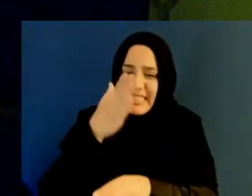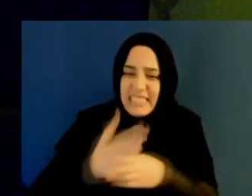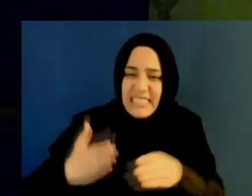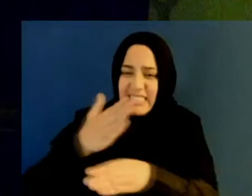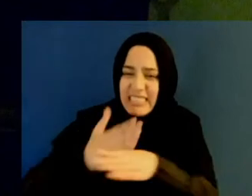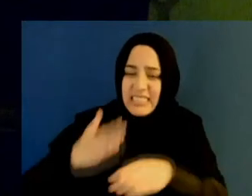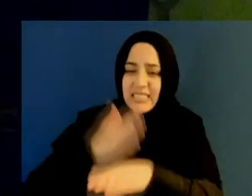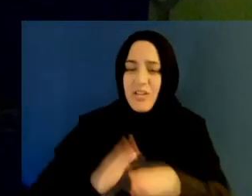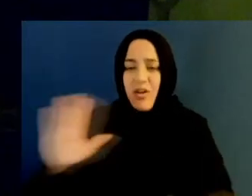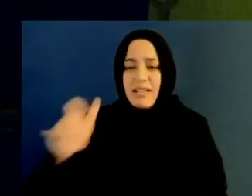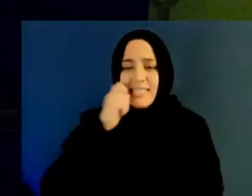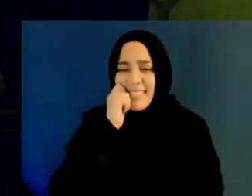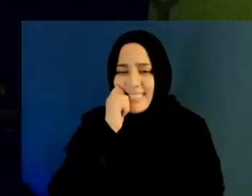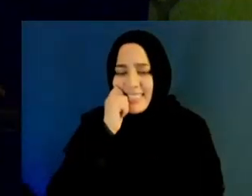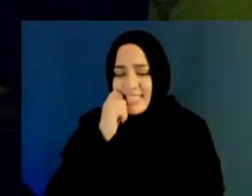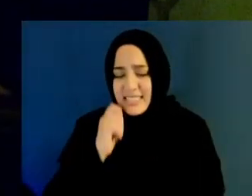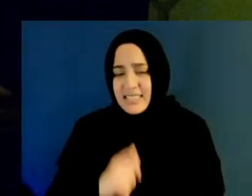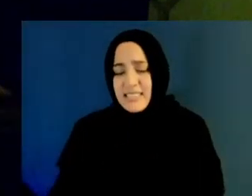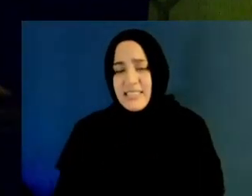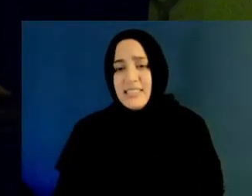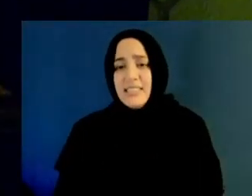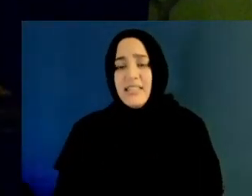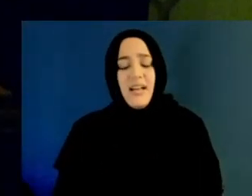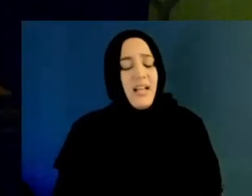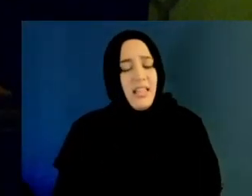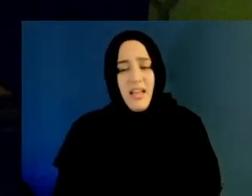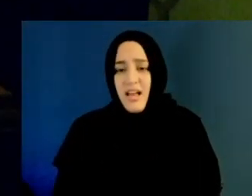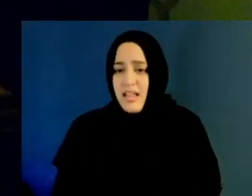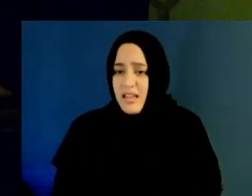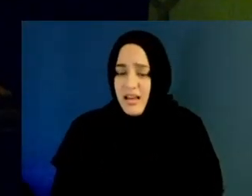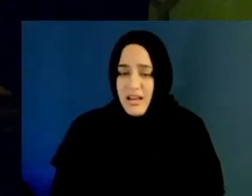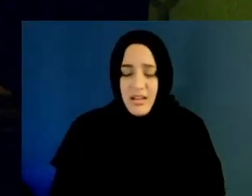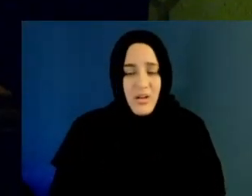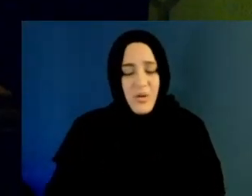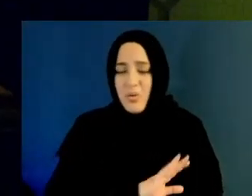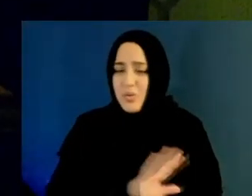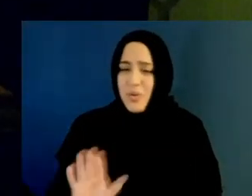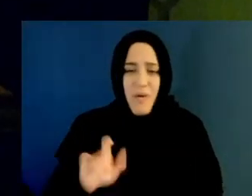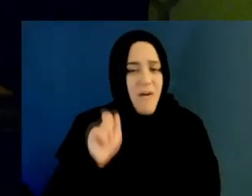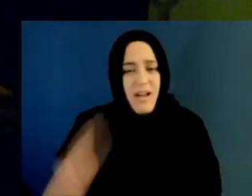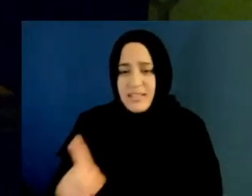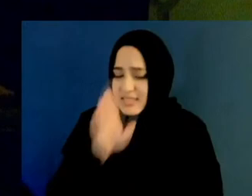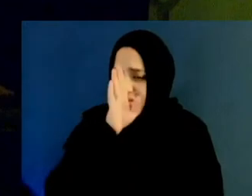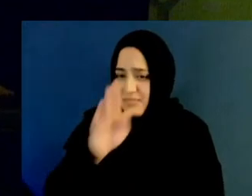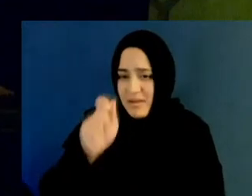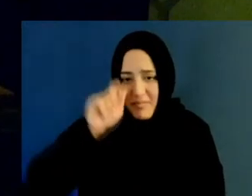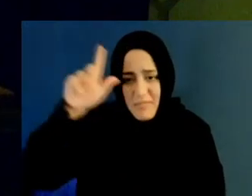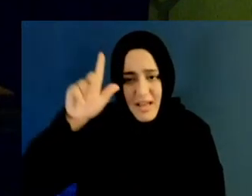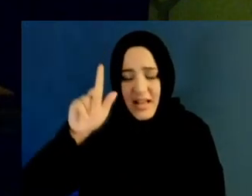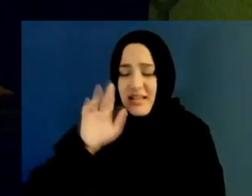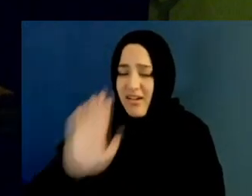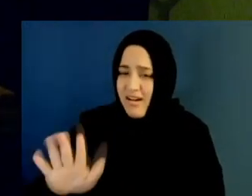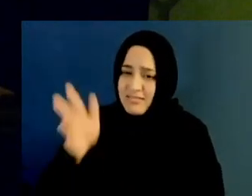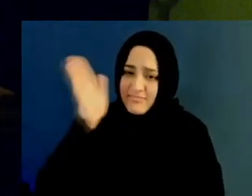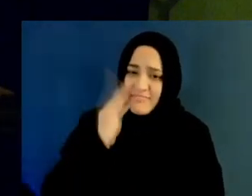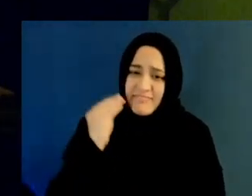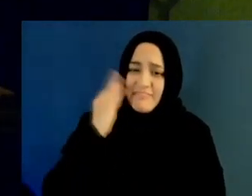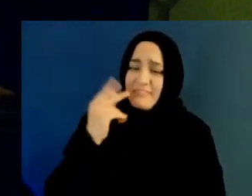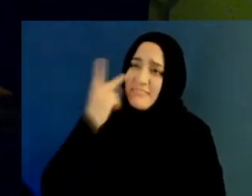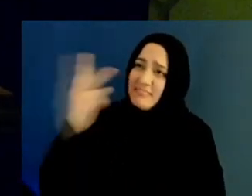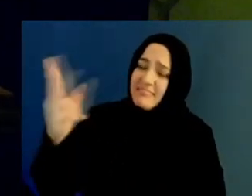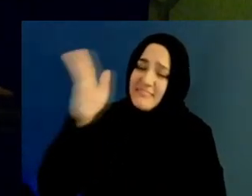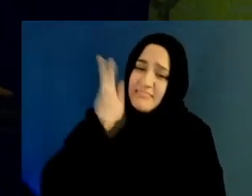Allah, Allah. Don't ask Imam al-Bakir how he gave ghusl to his father, Imam Zainul Abideen.